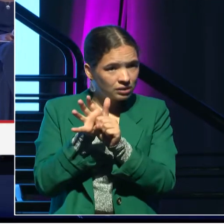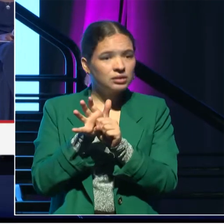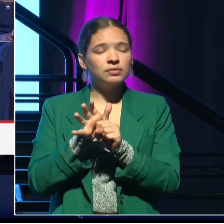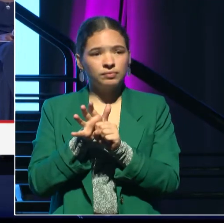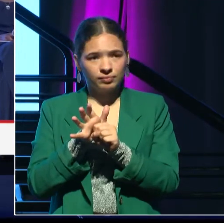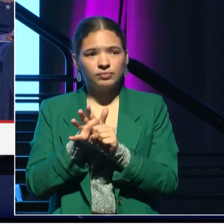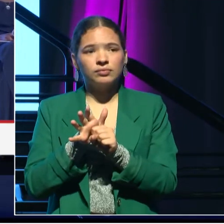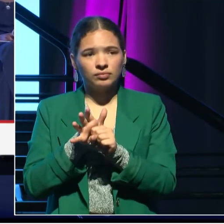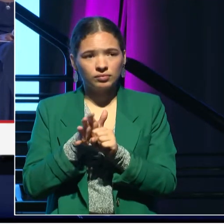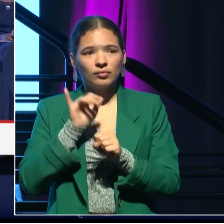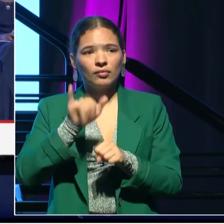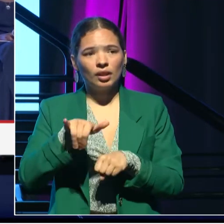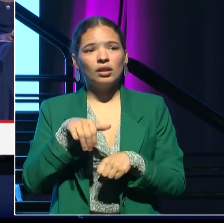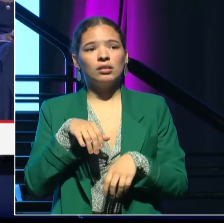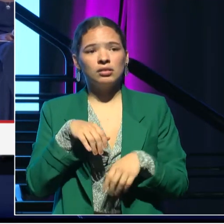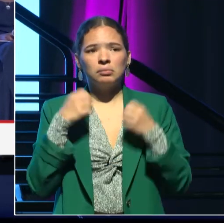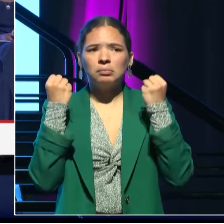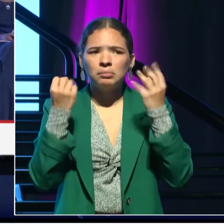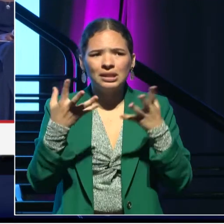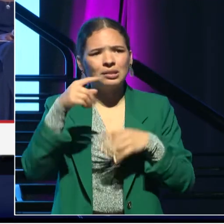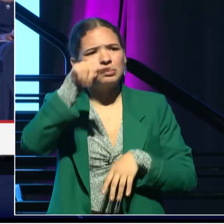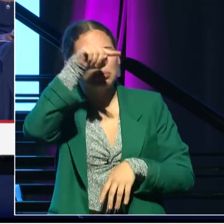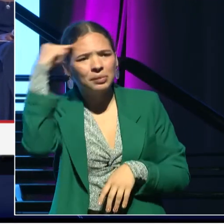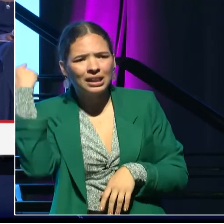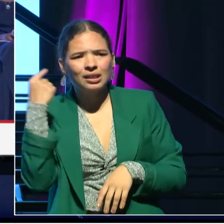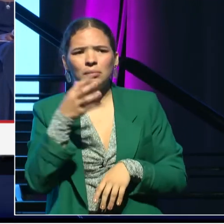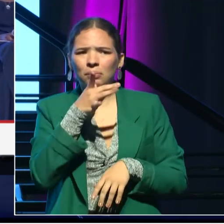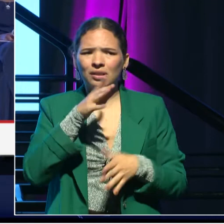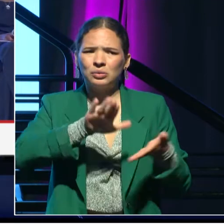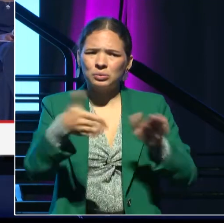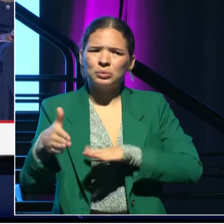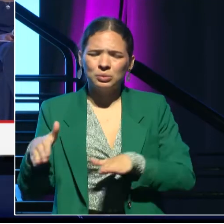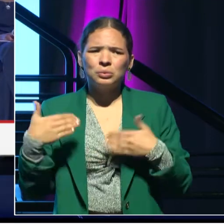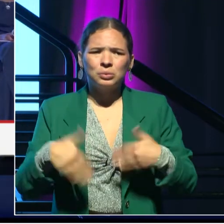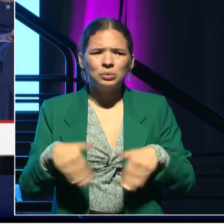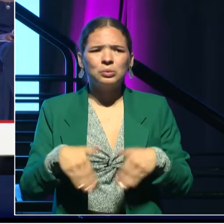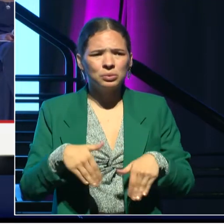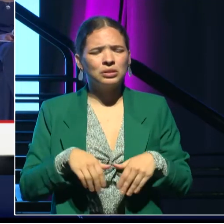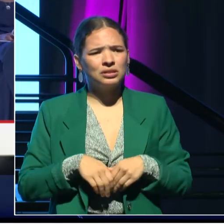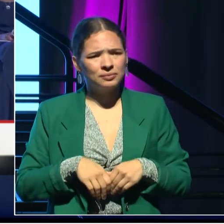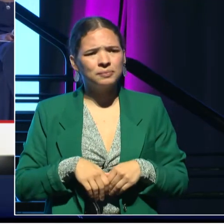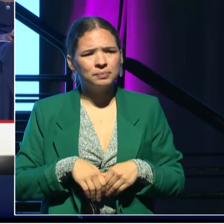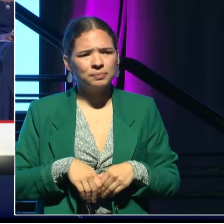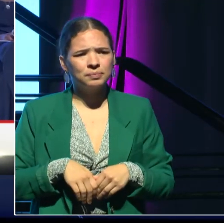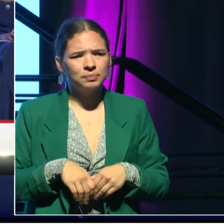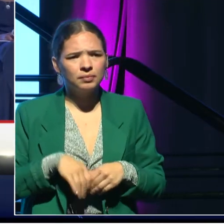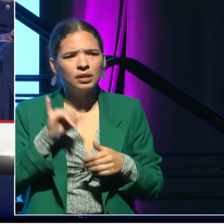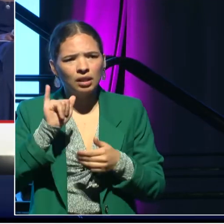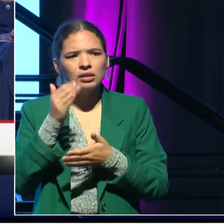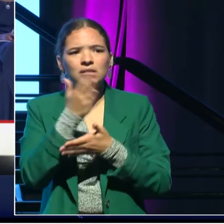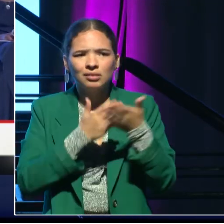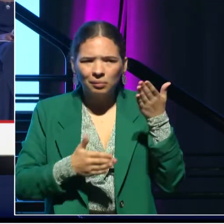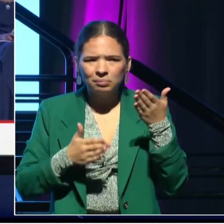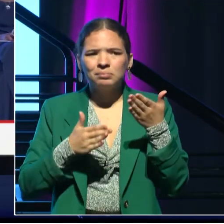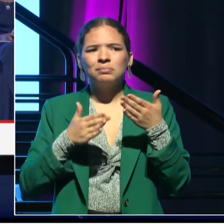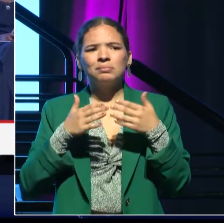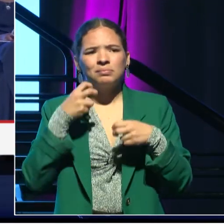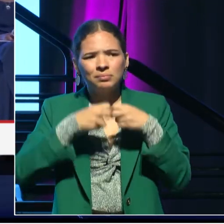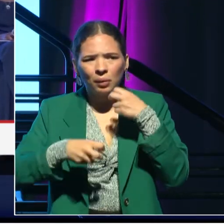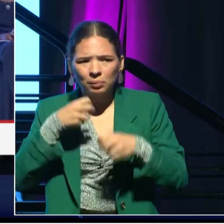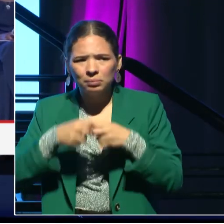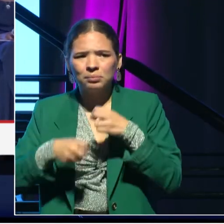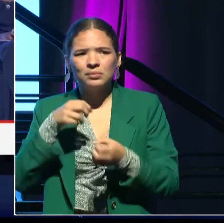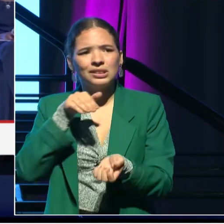saw so many Black moms dying. Part of the problem is that for so long, the docs